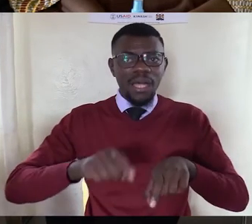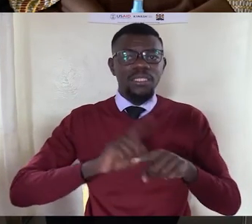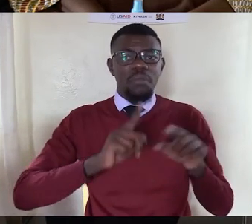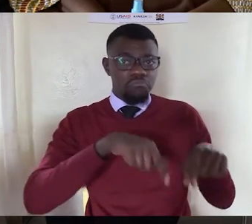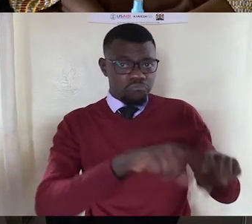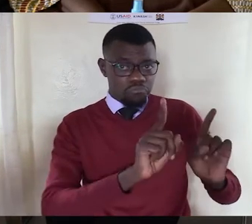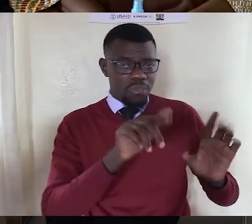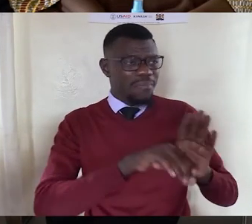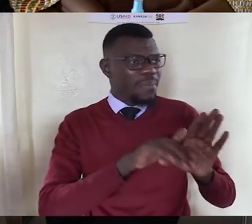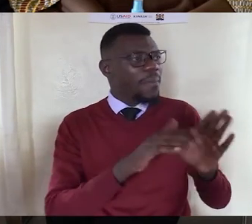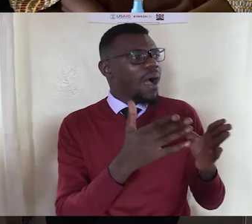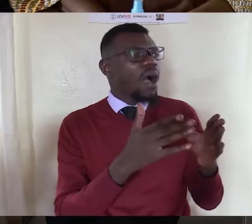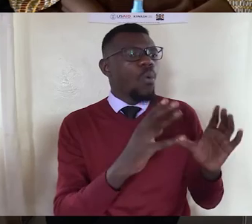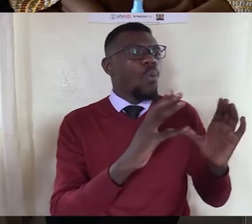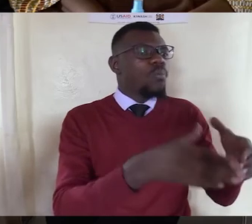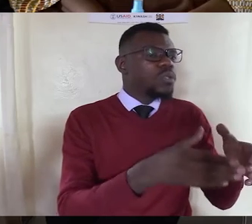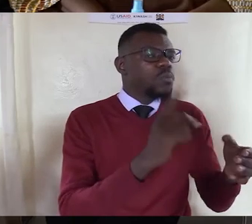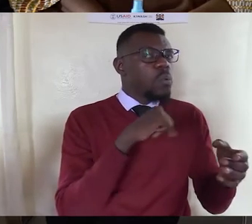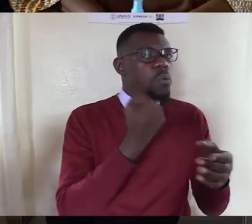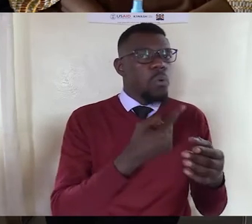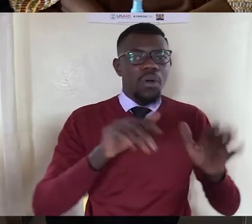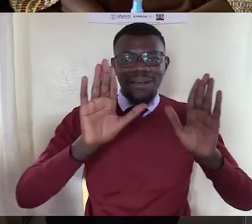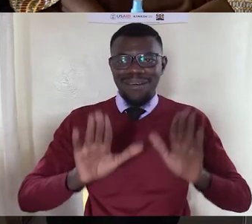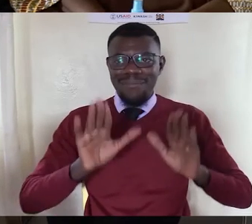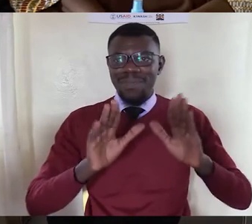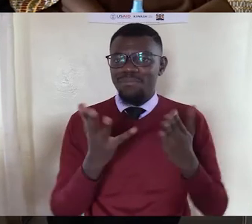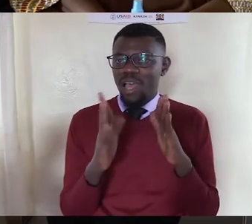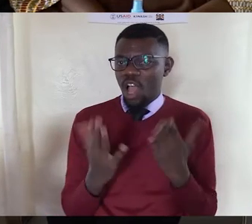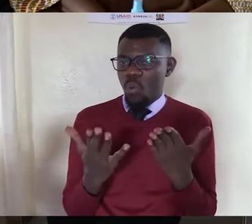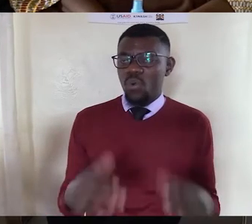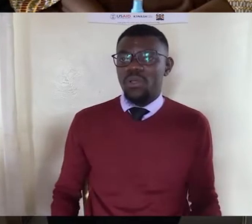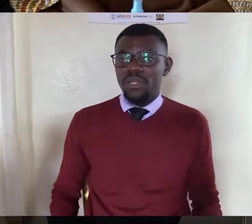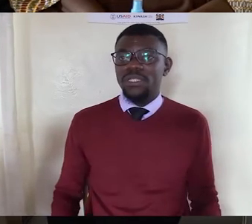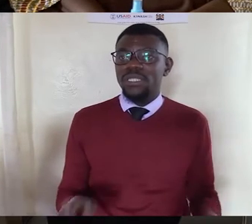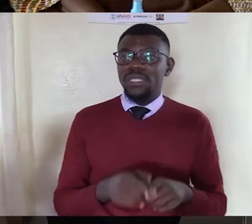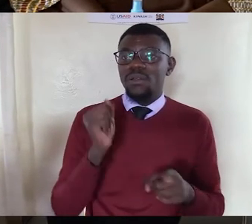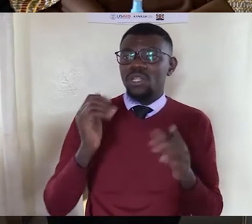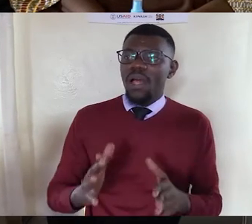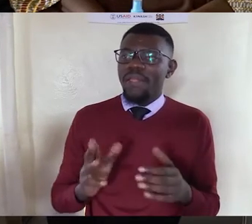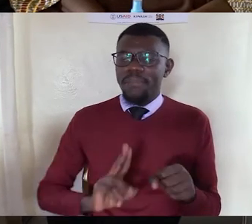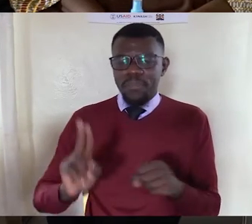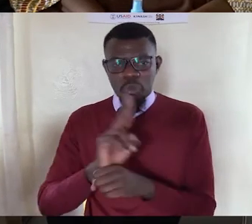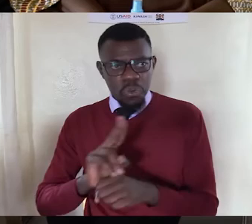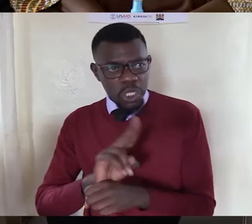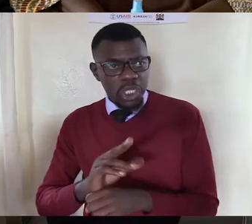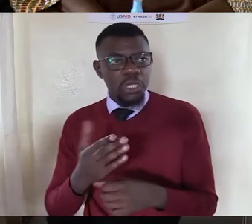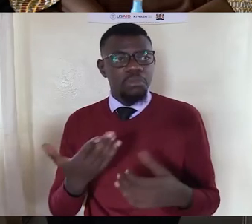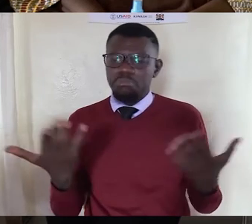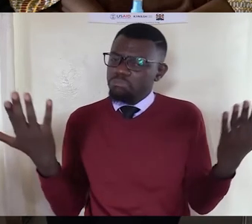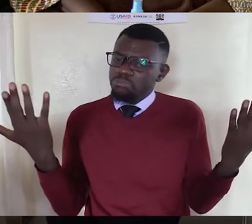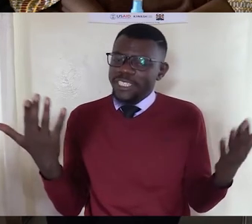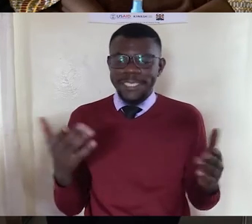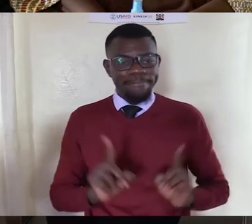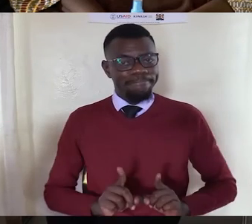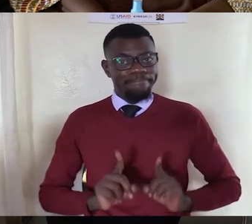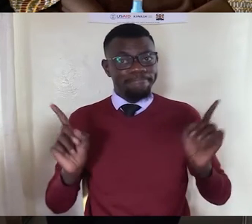there. Who are they sending to the community? How are the campaigns going on? We've also seen politicians who are using, you know, their bodies for political office.